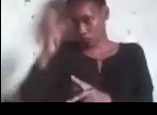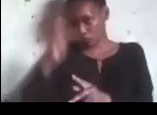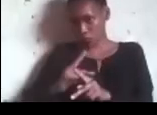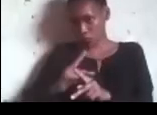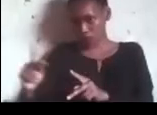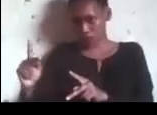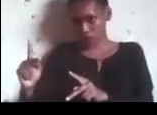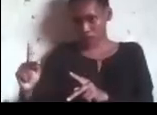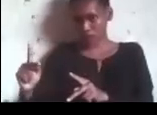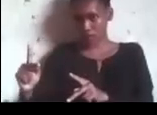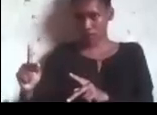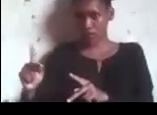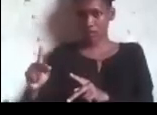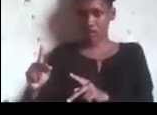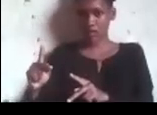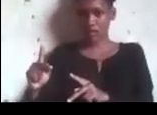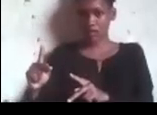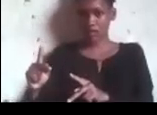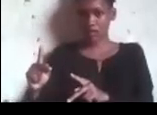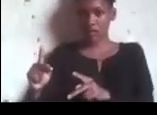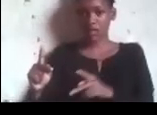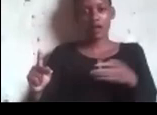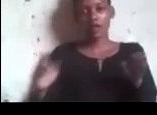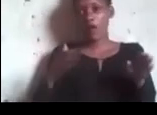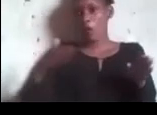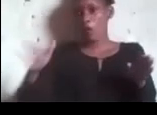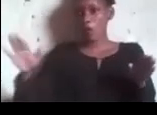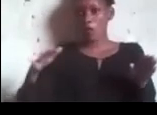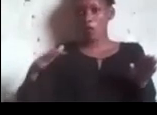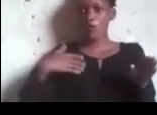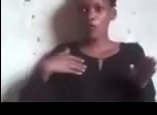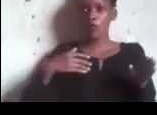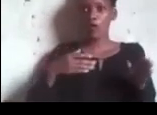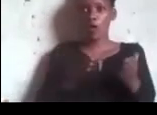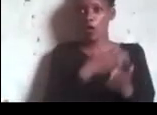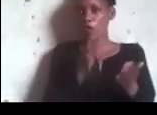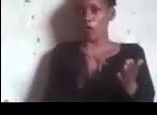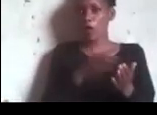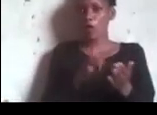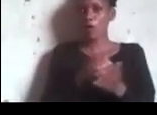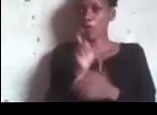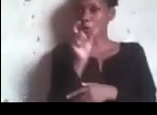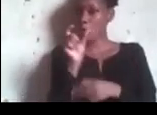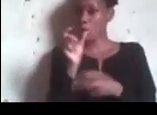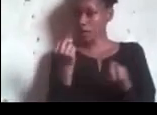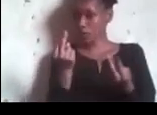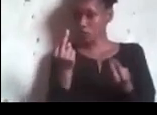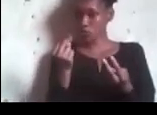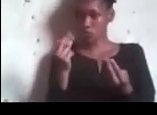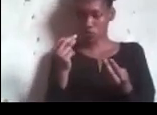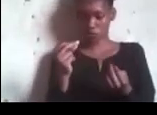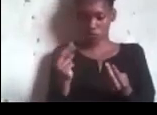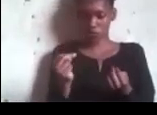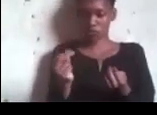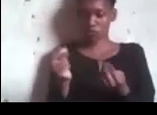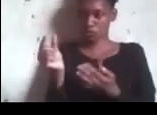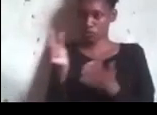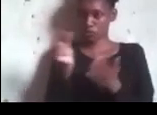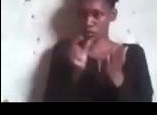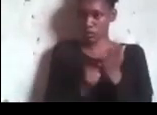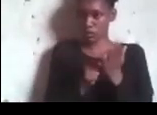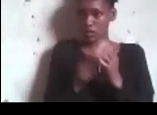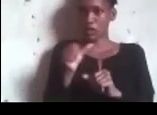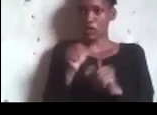it replaces with the term social service practitioner. So the reason why